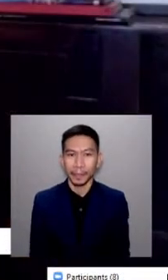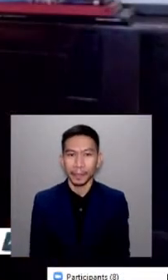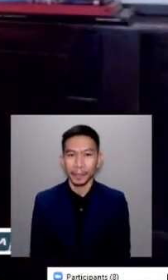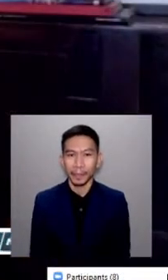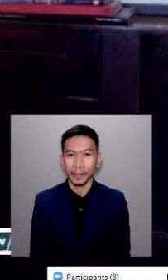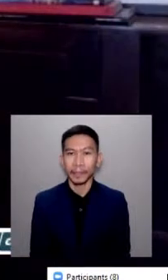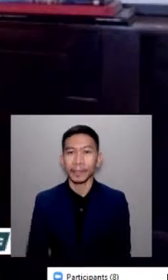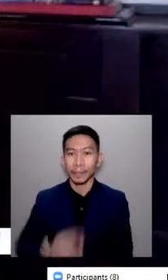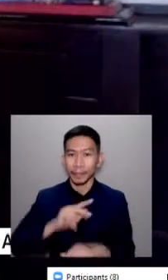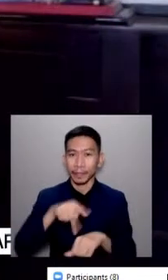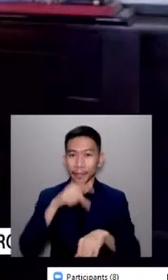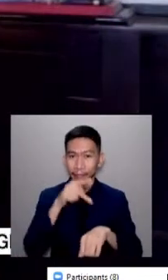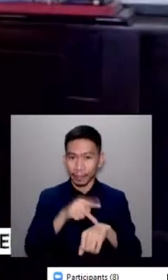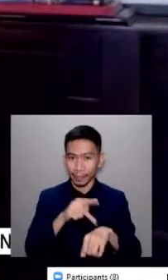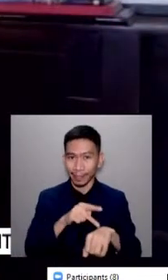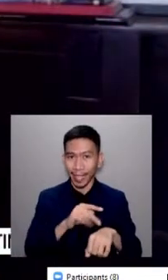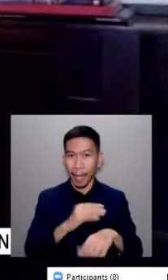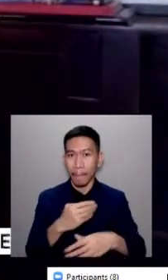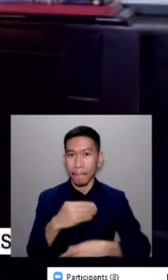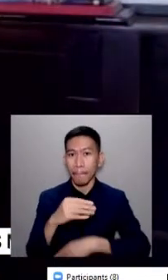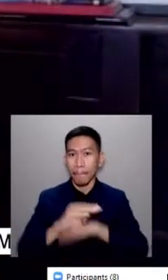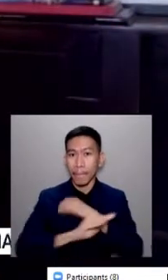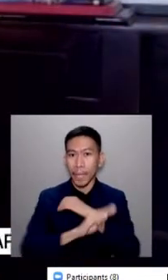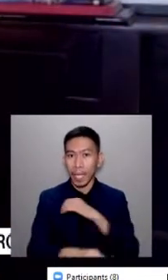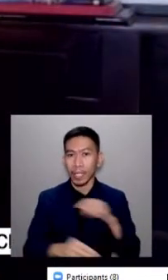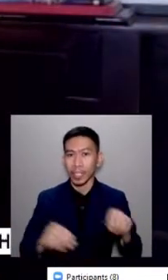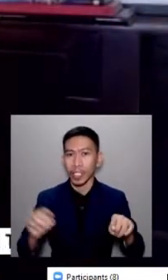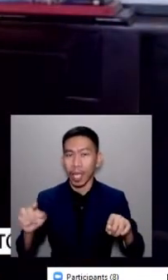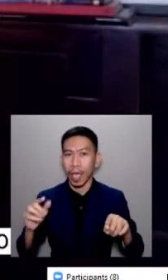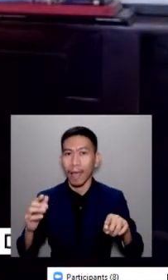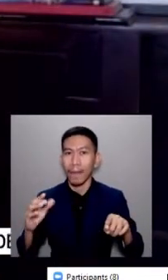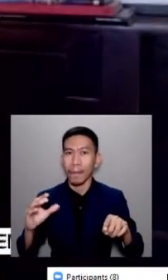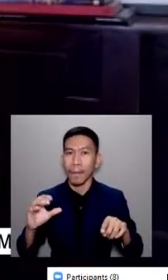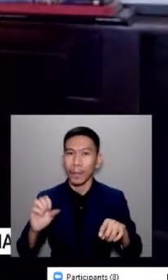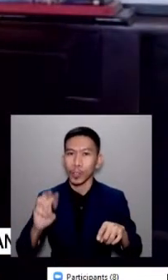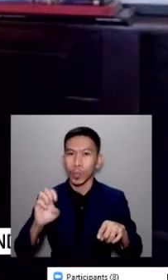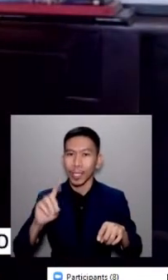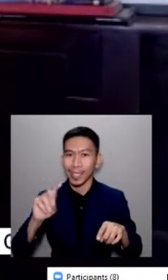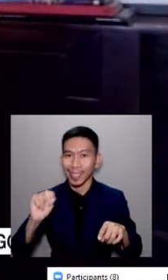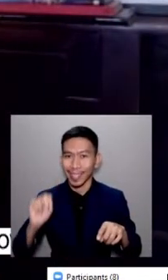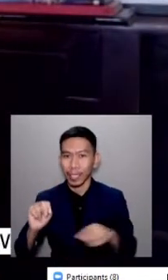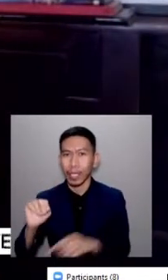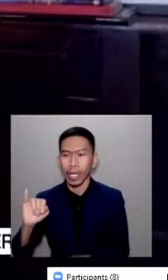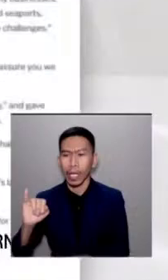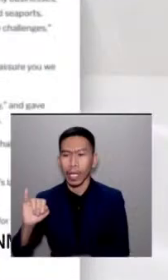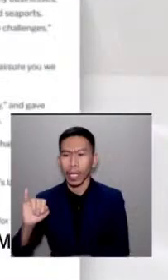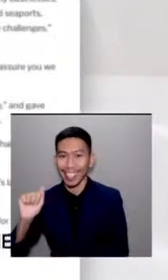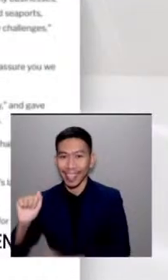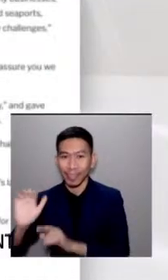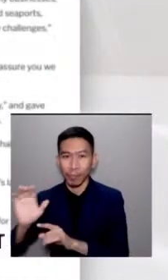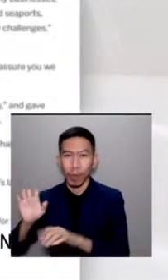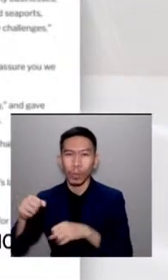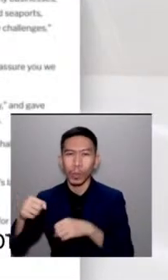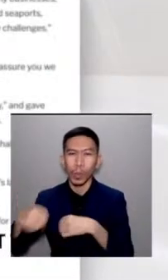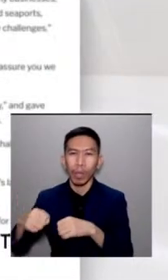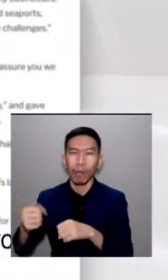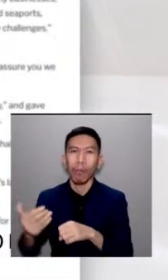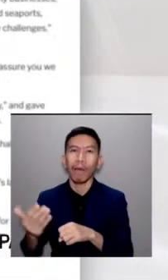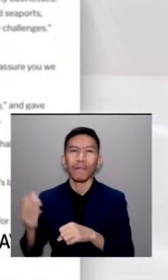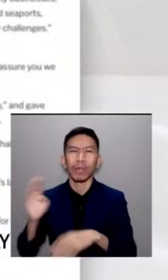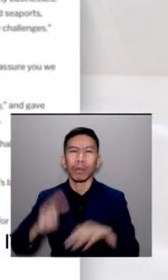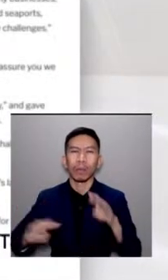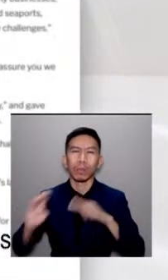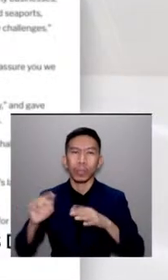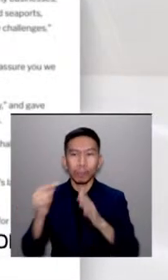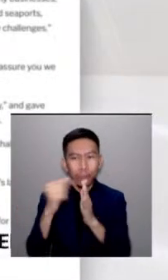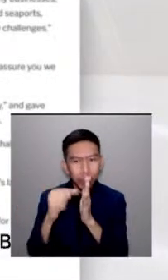The Philippine branch of the Swedish furniture chain IKEA appeals for patience as it struggles to restock inventory